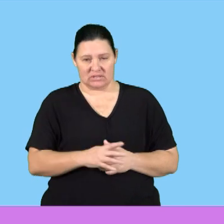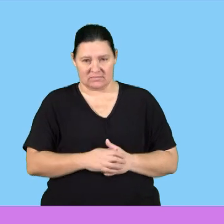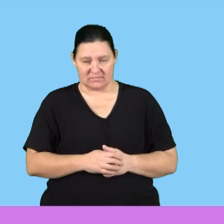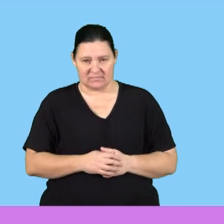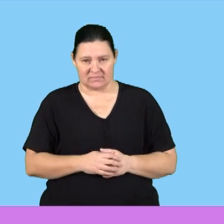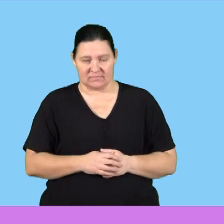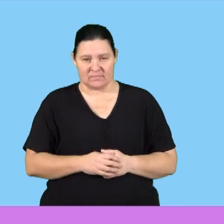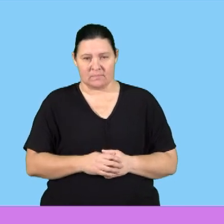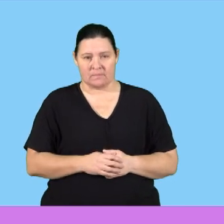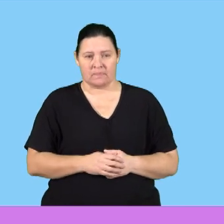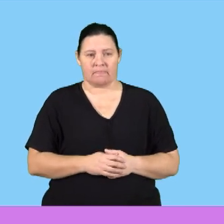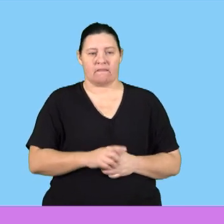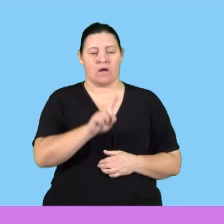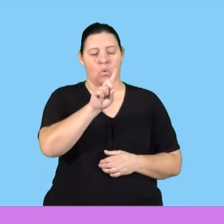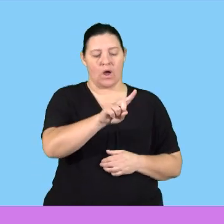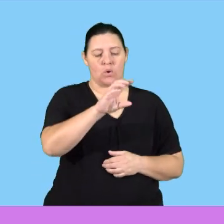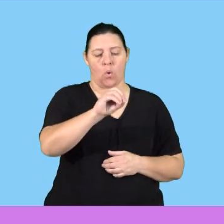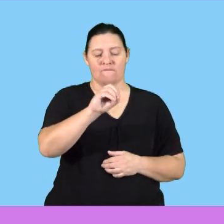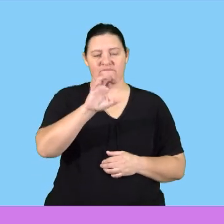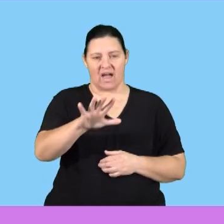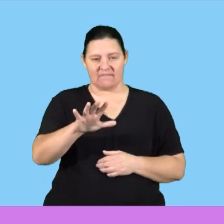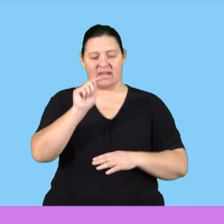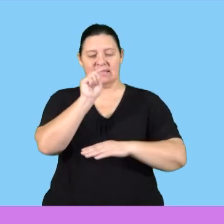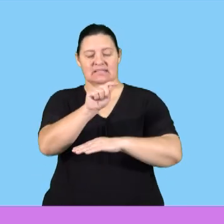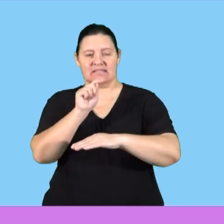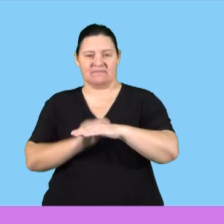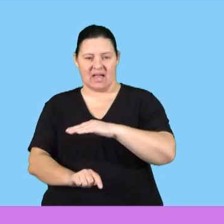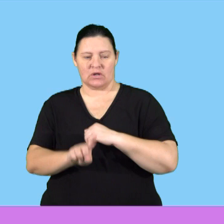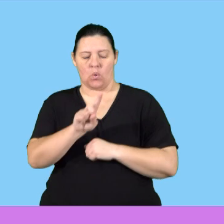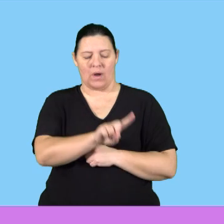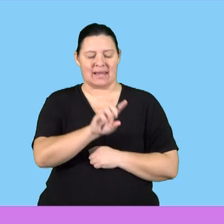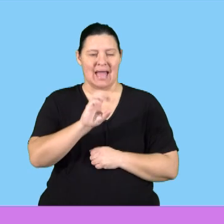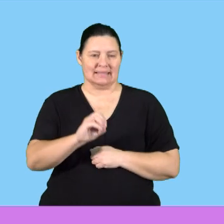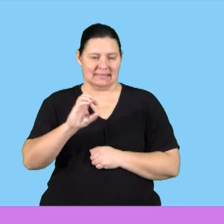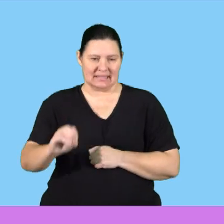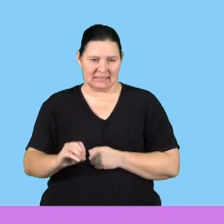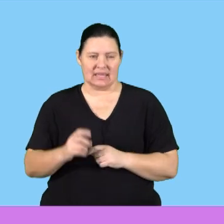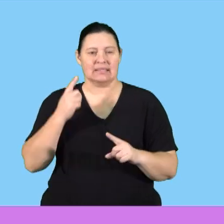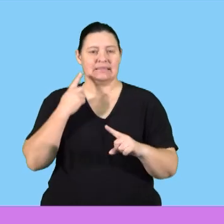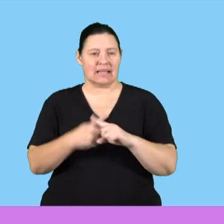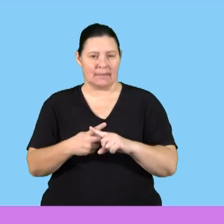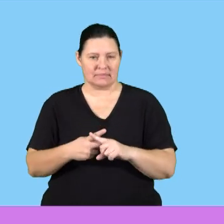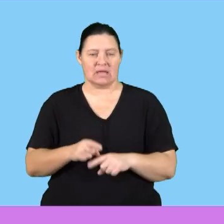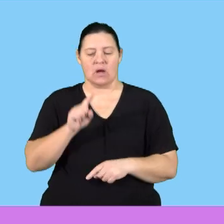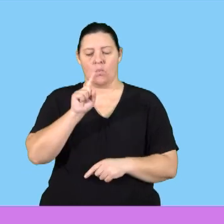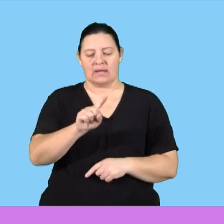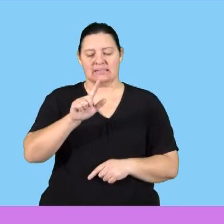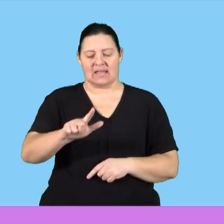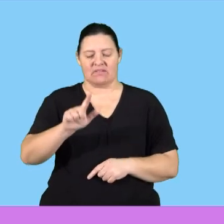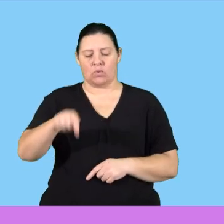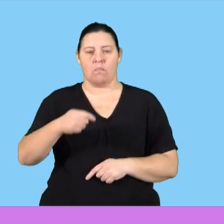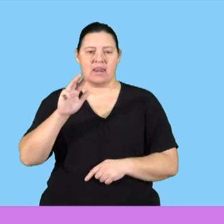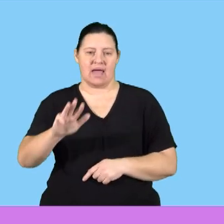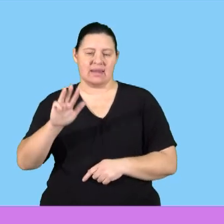a fraction. Then we will have 105 divided by 100 multiplied